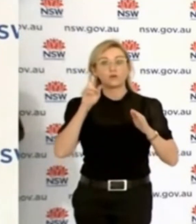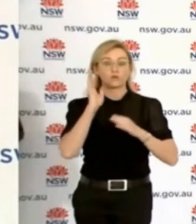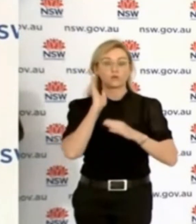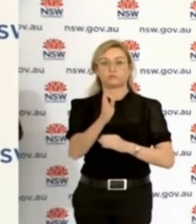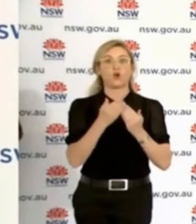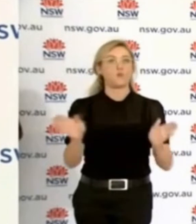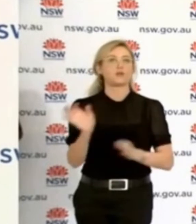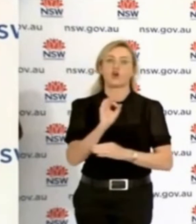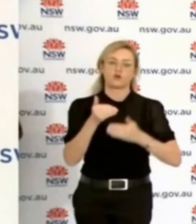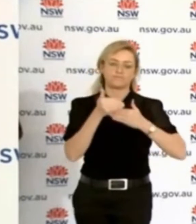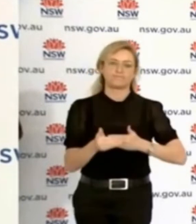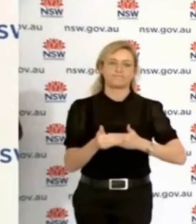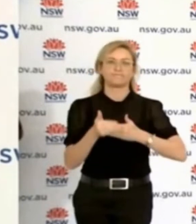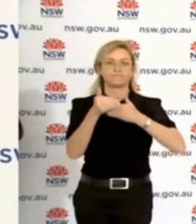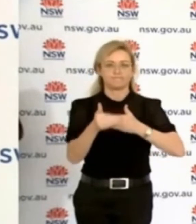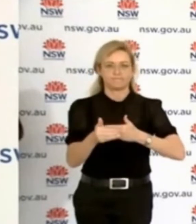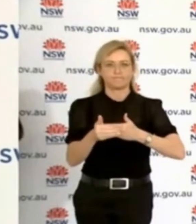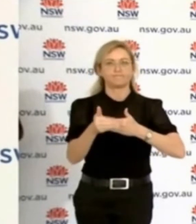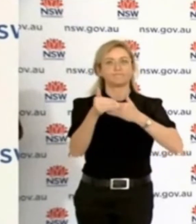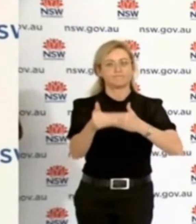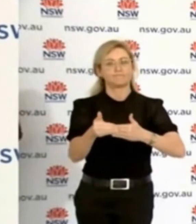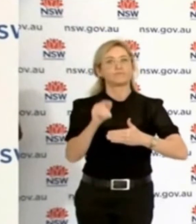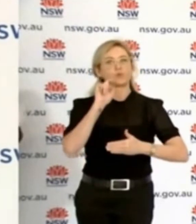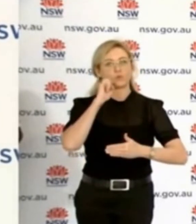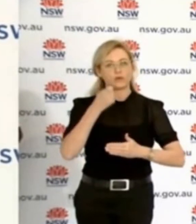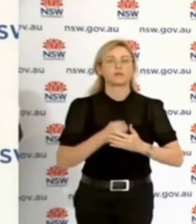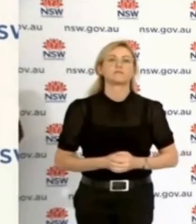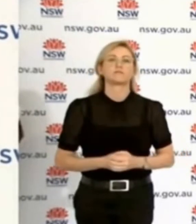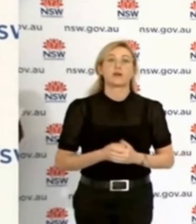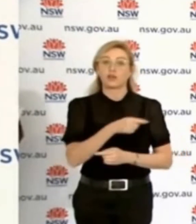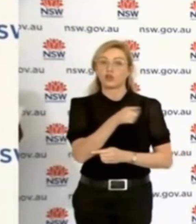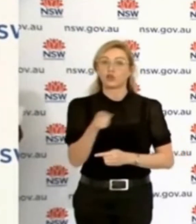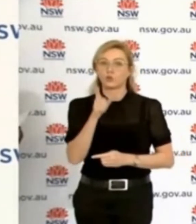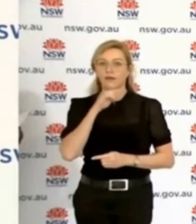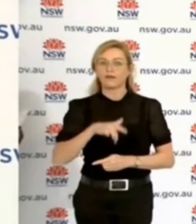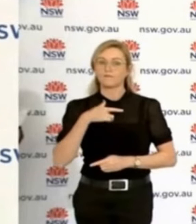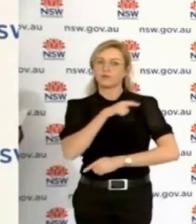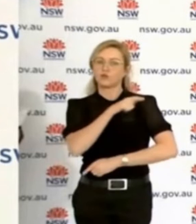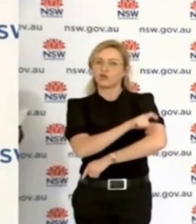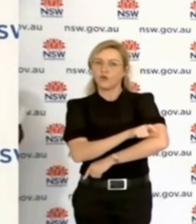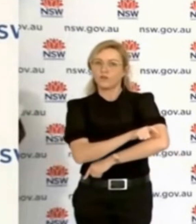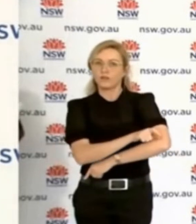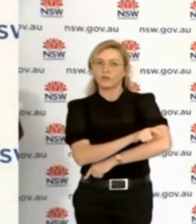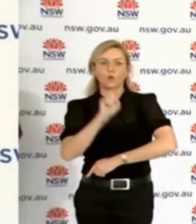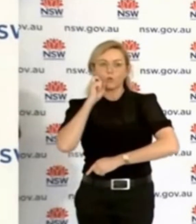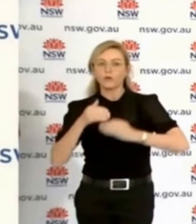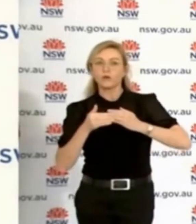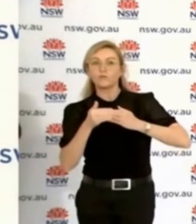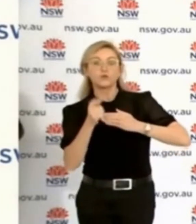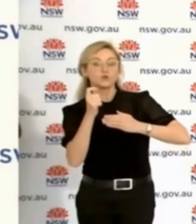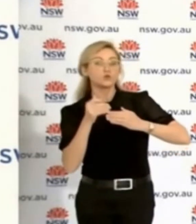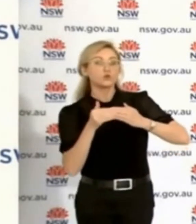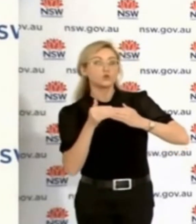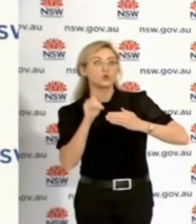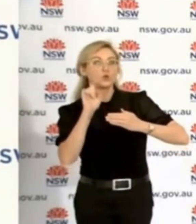provide businesses and workers and families right across the state the confidence to know that there is a bright future ahead. And